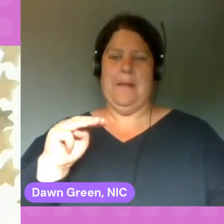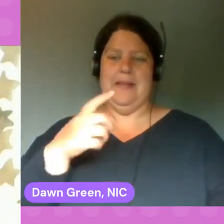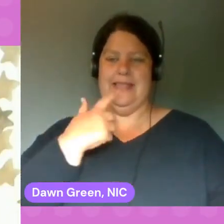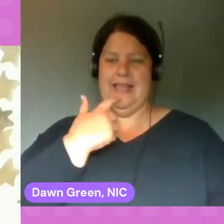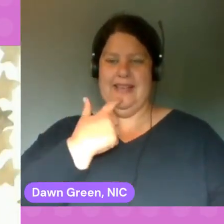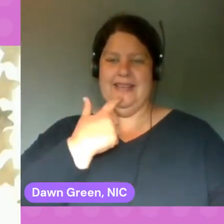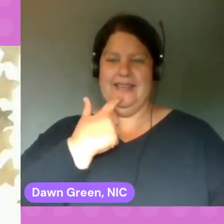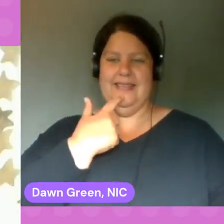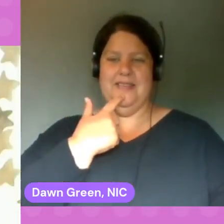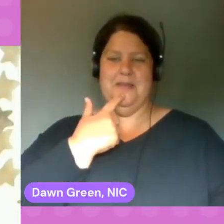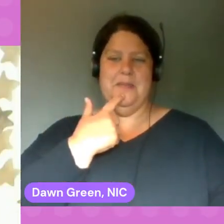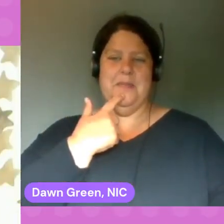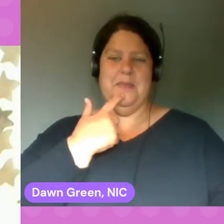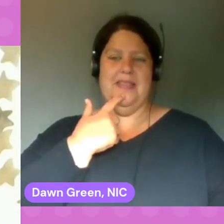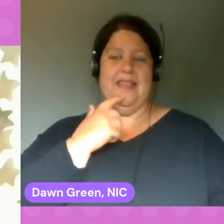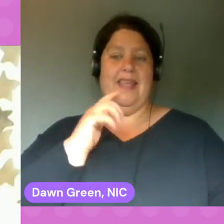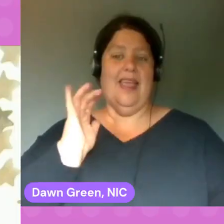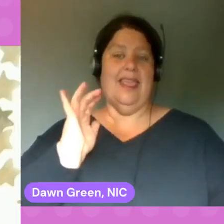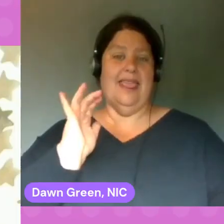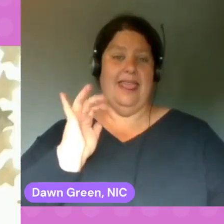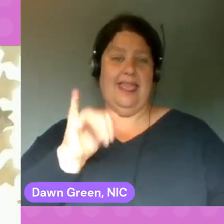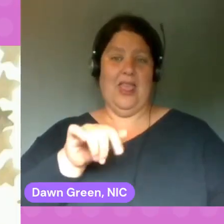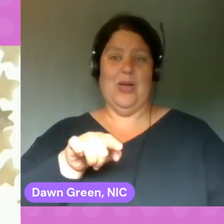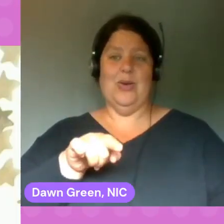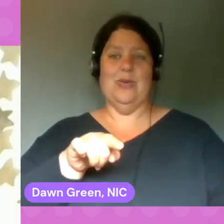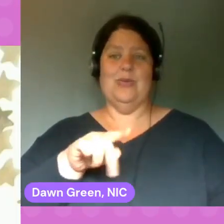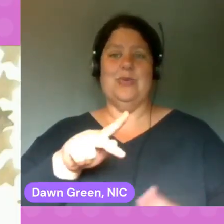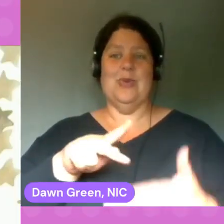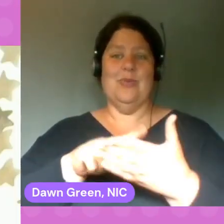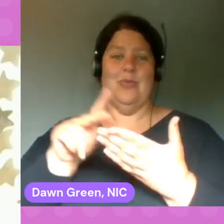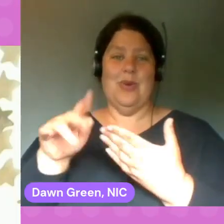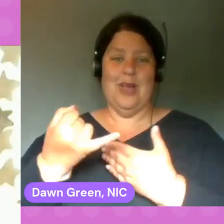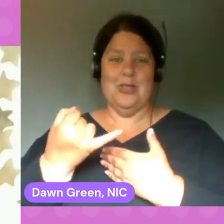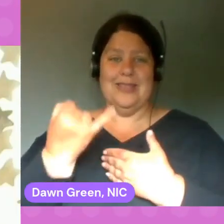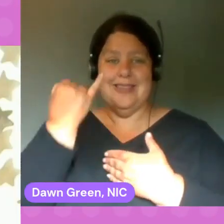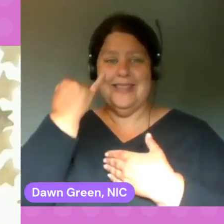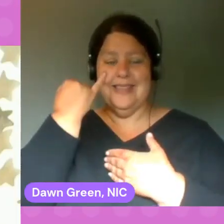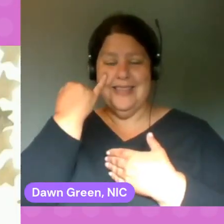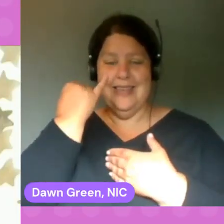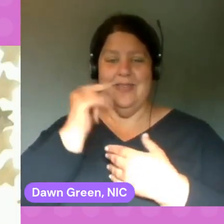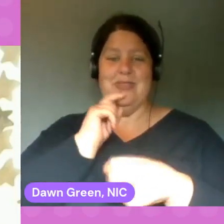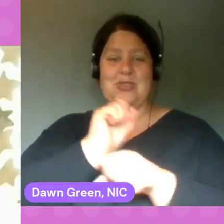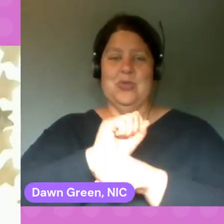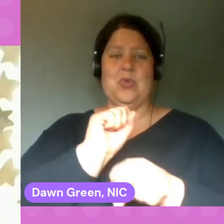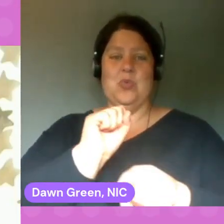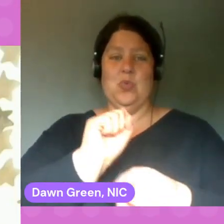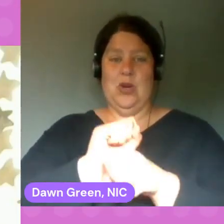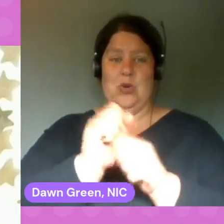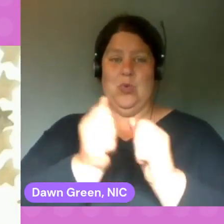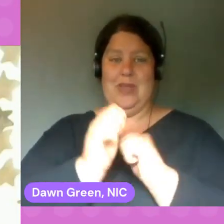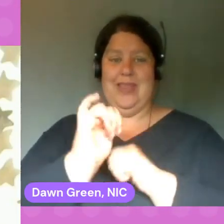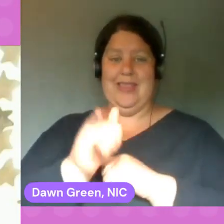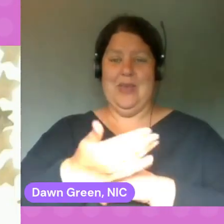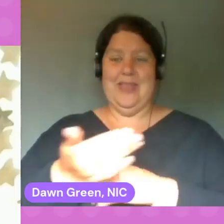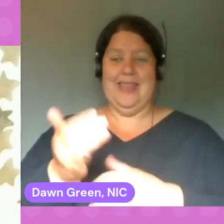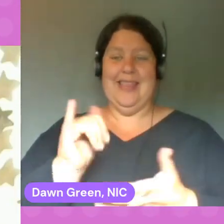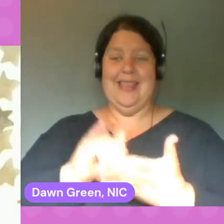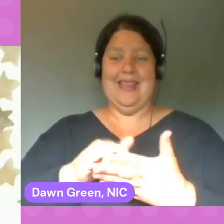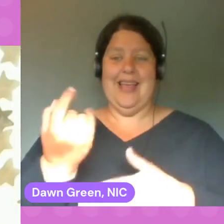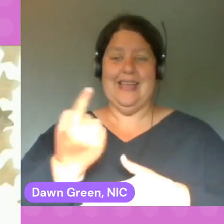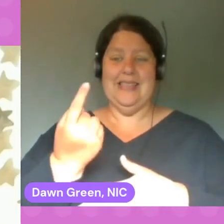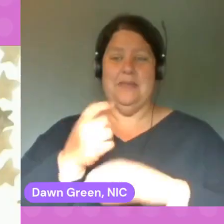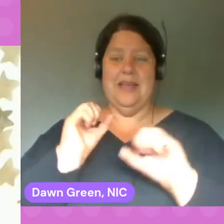like these projects where you're physically working with the materials, that is something that